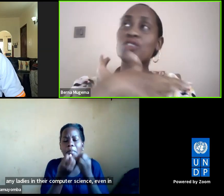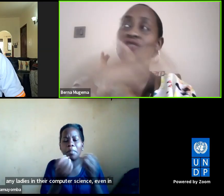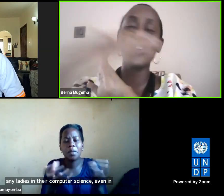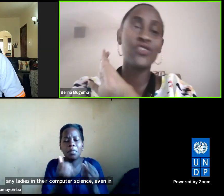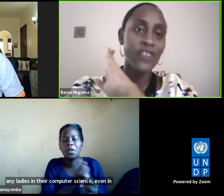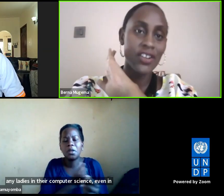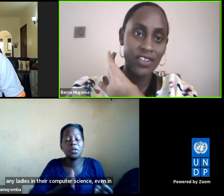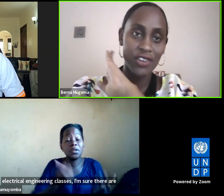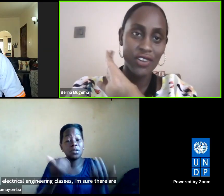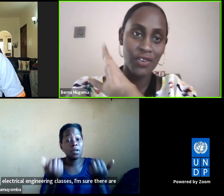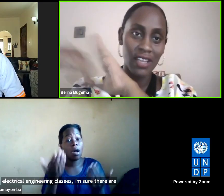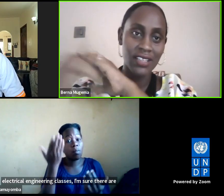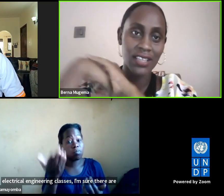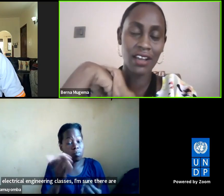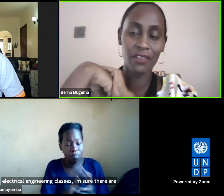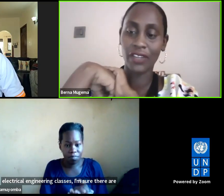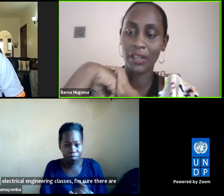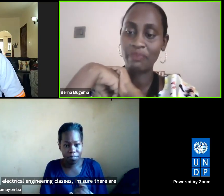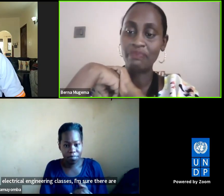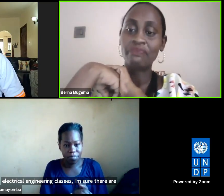we draw the trajectory,